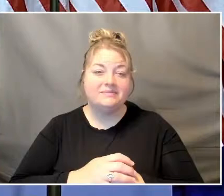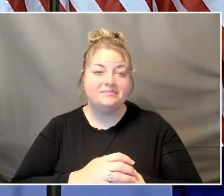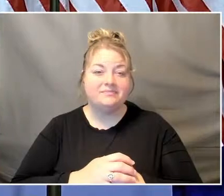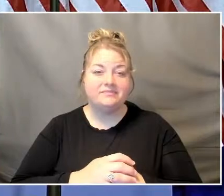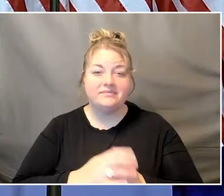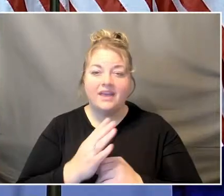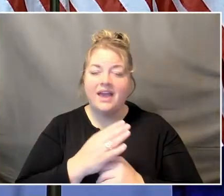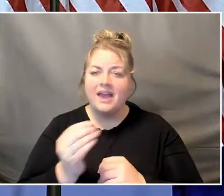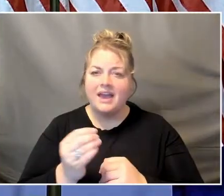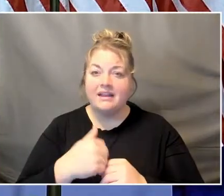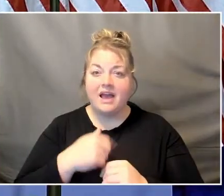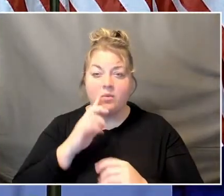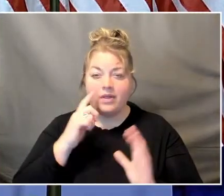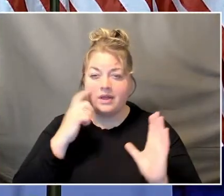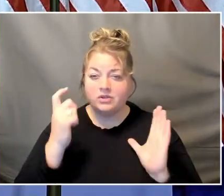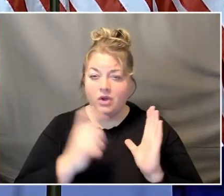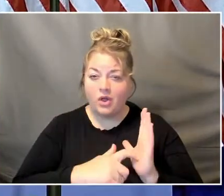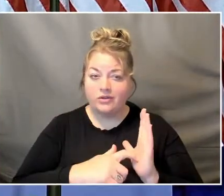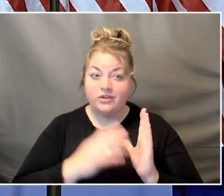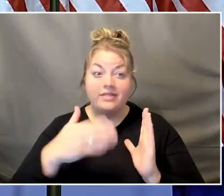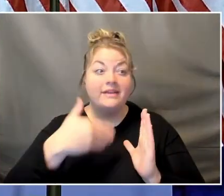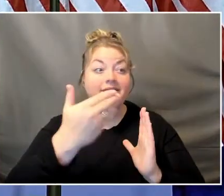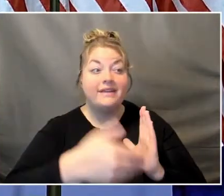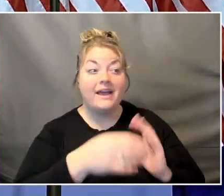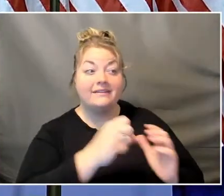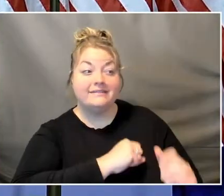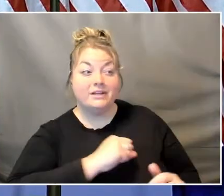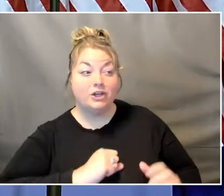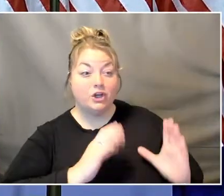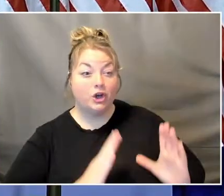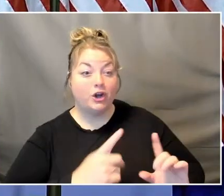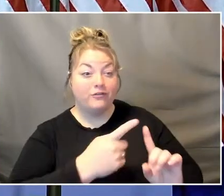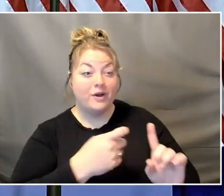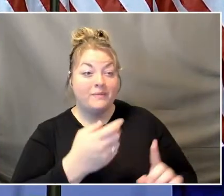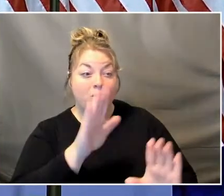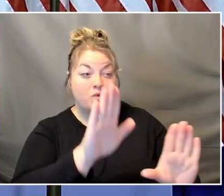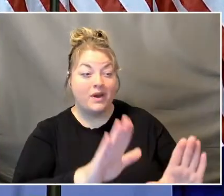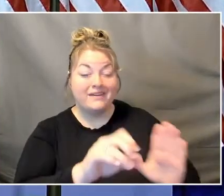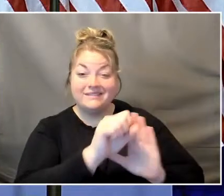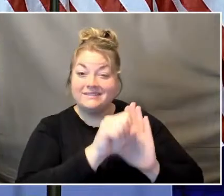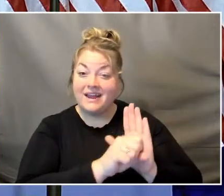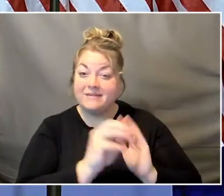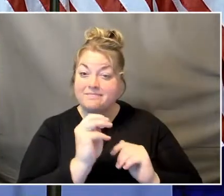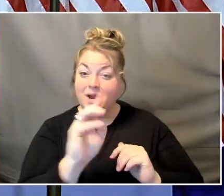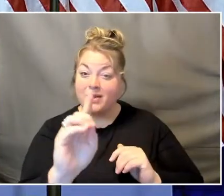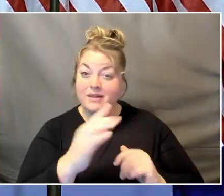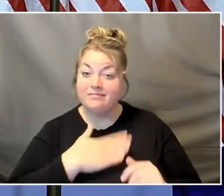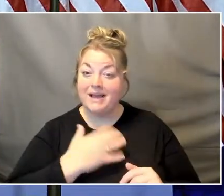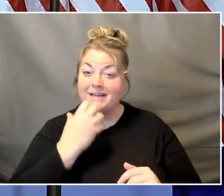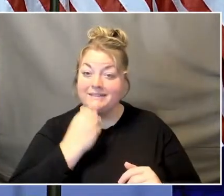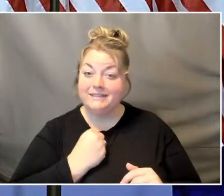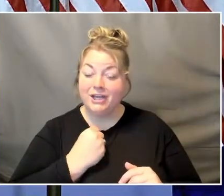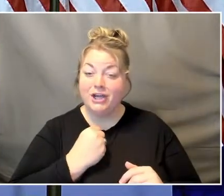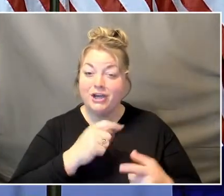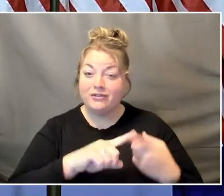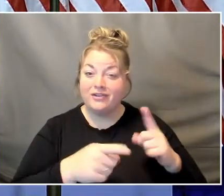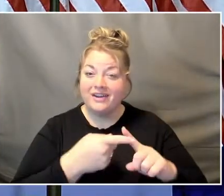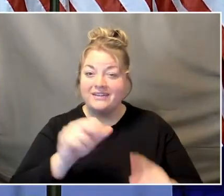and I will acknowledge the next senator from the great state of Maryland, my dear friend, Angela Also Brooks.